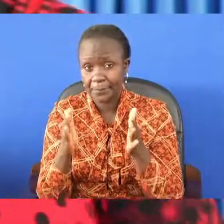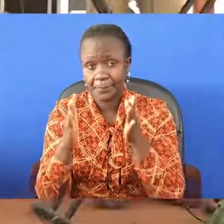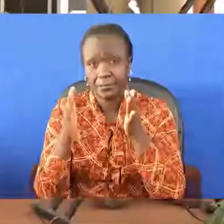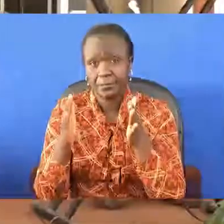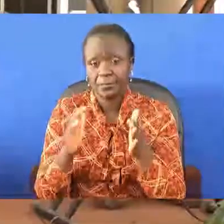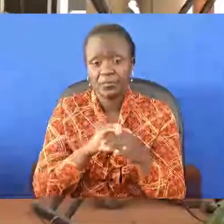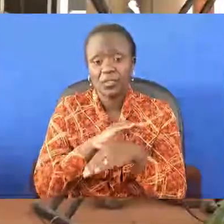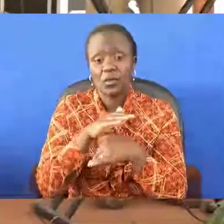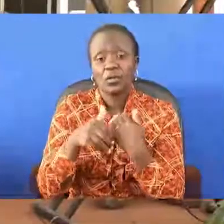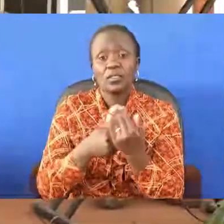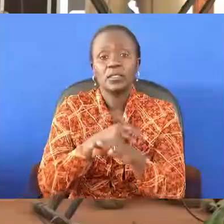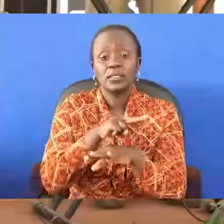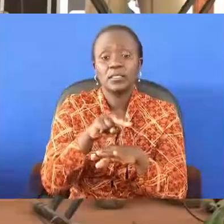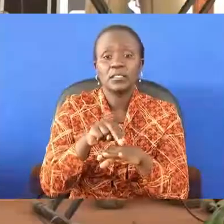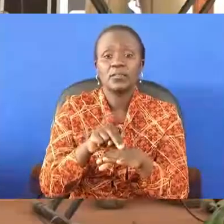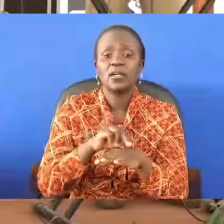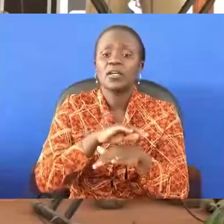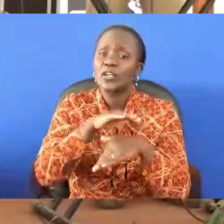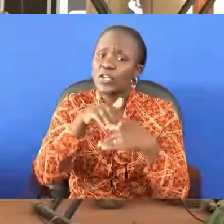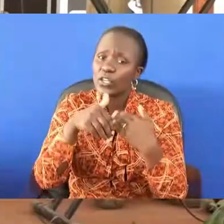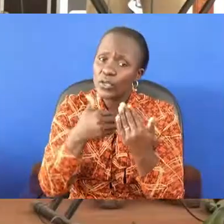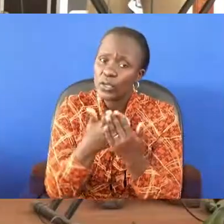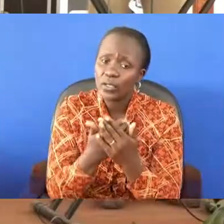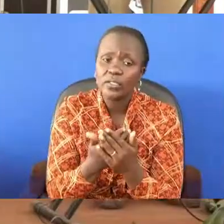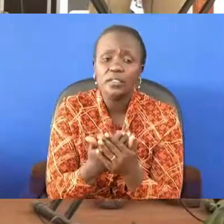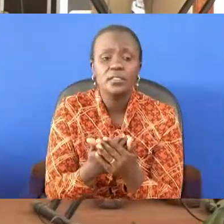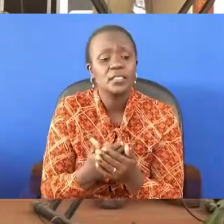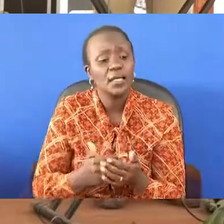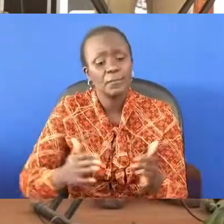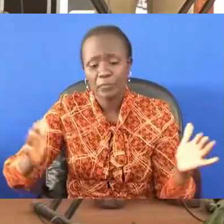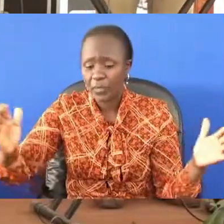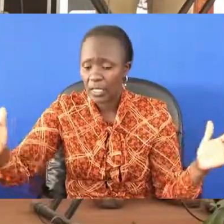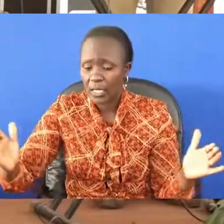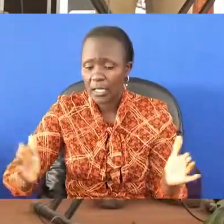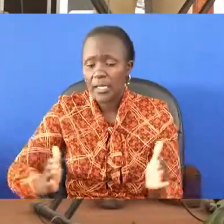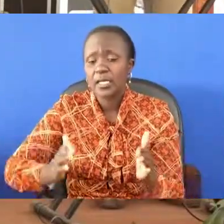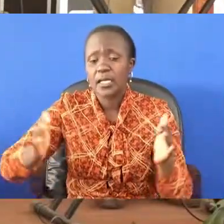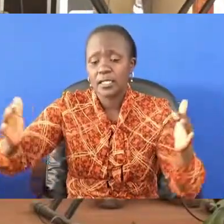Mwokozi. Mataifa yote